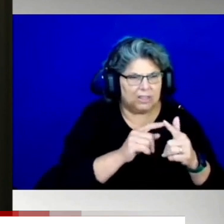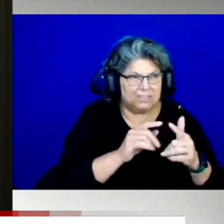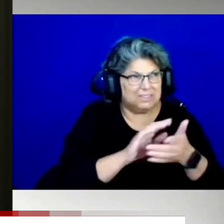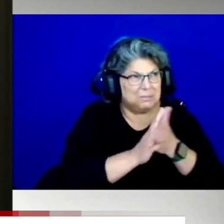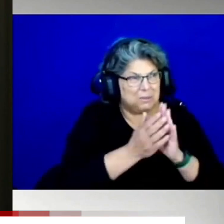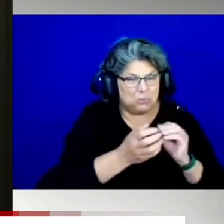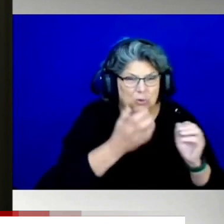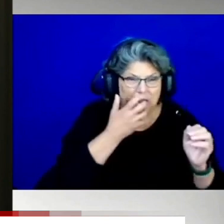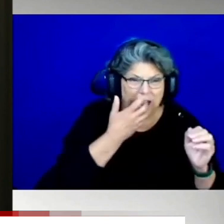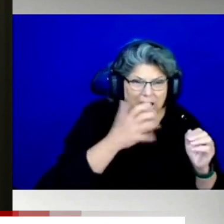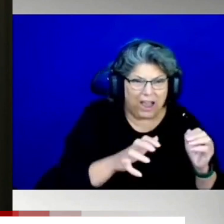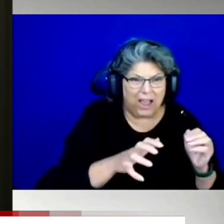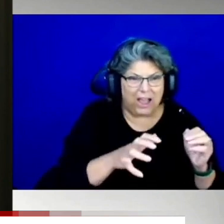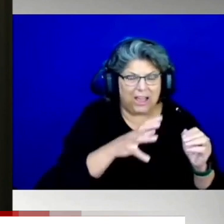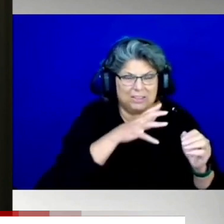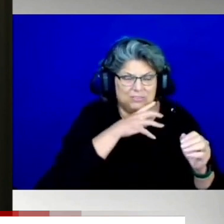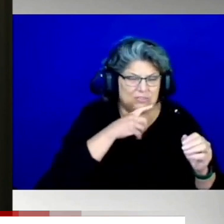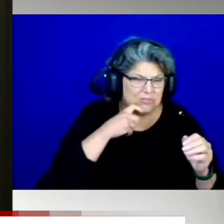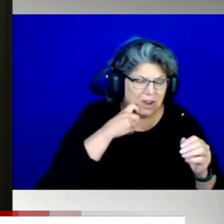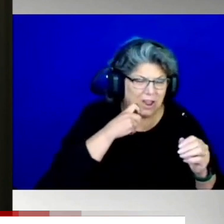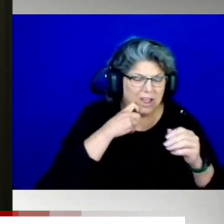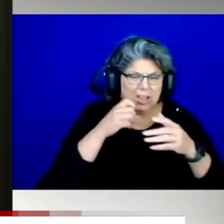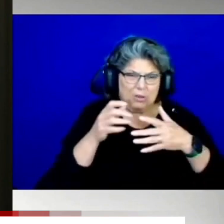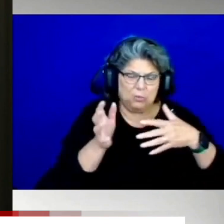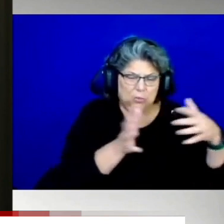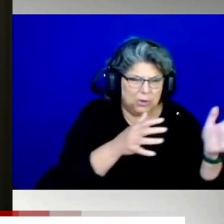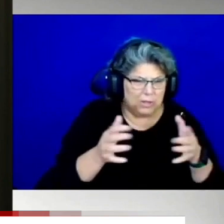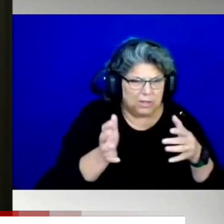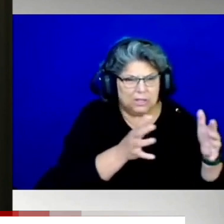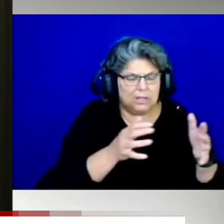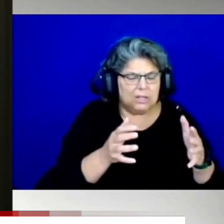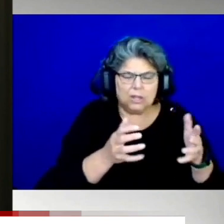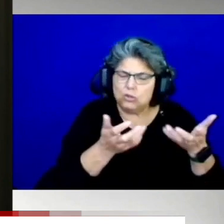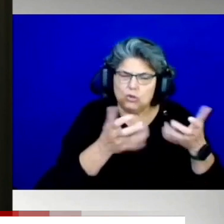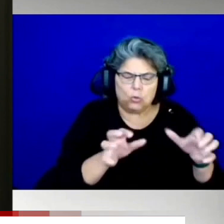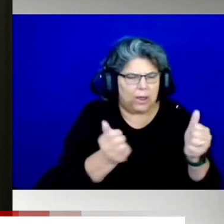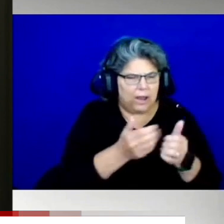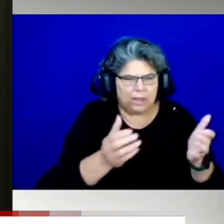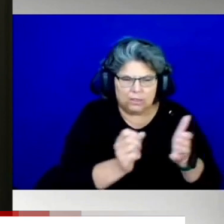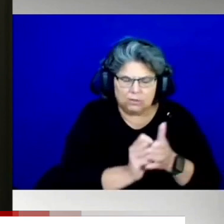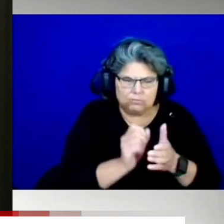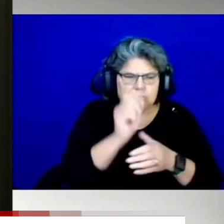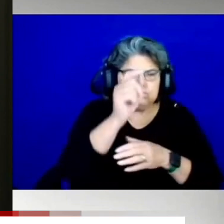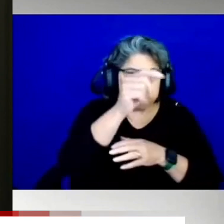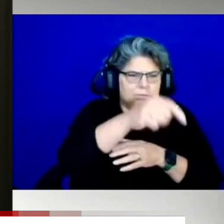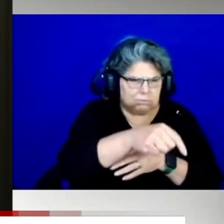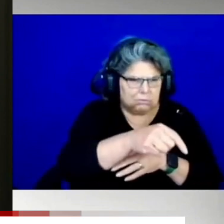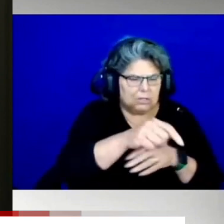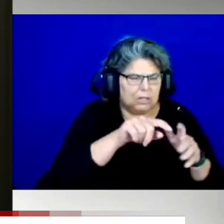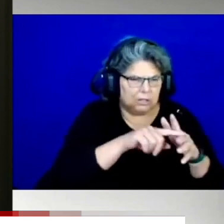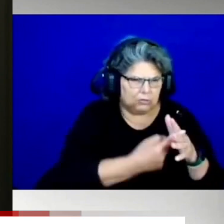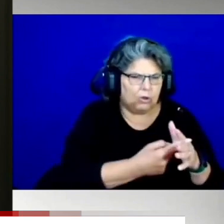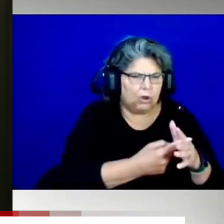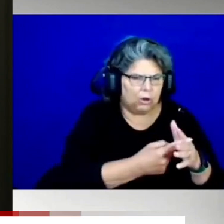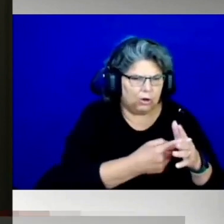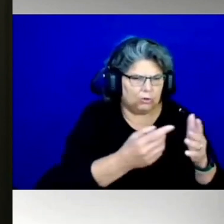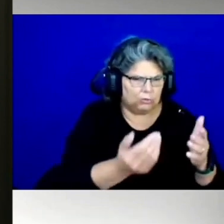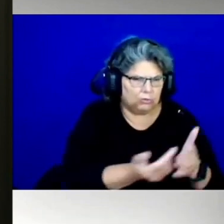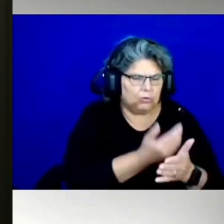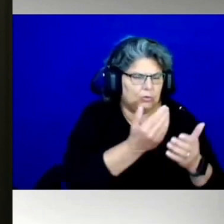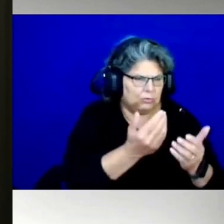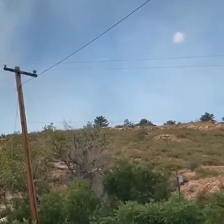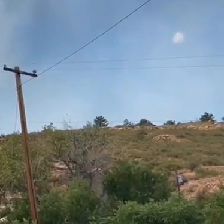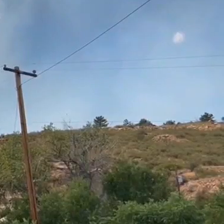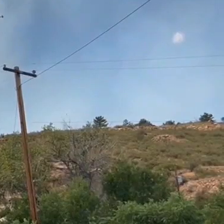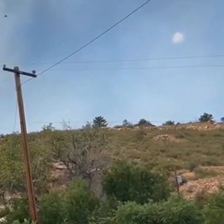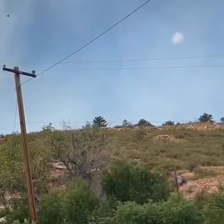drier days, some wind, that we don't have anything blow out of there ember-wise and cause any additional spot fires for